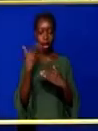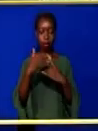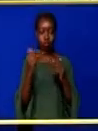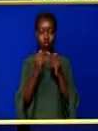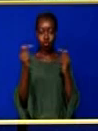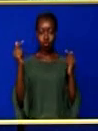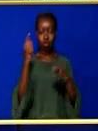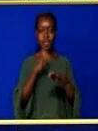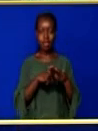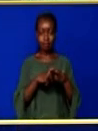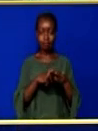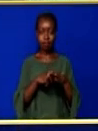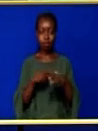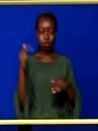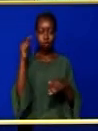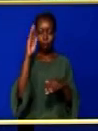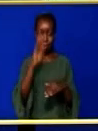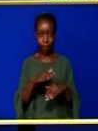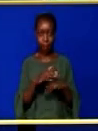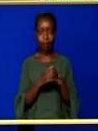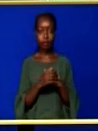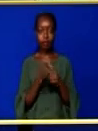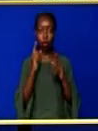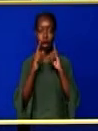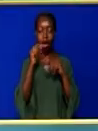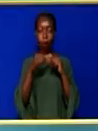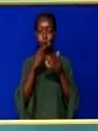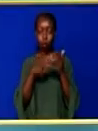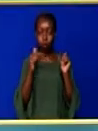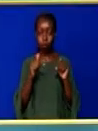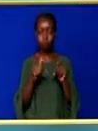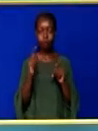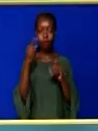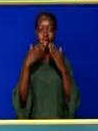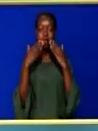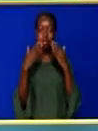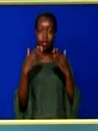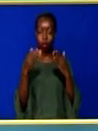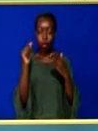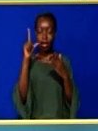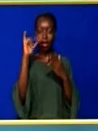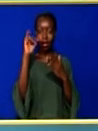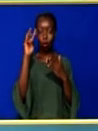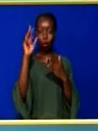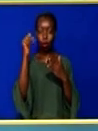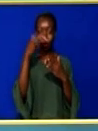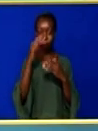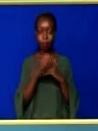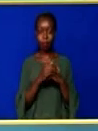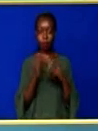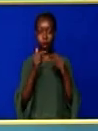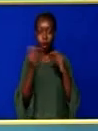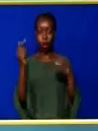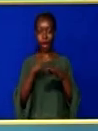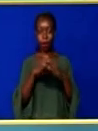time, again, you're back. Yes. What are we talking about today? First of all, thank you, Mr. Lewa. Yeah. It has taken time before we meet. Yes.